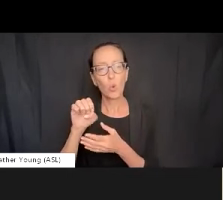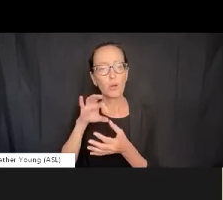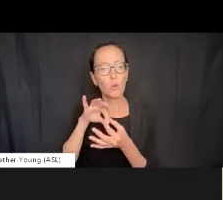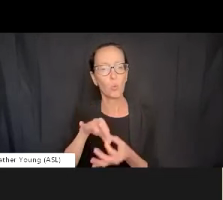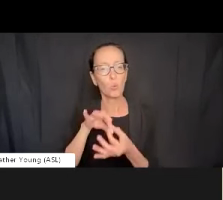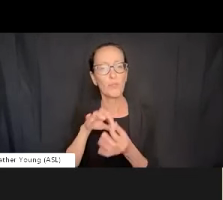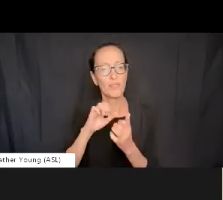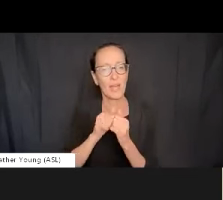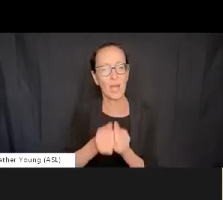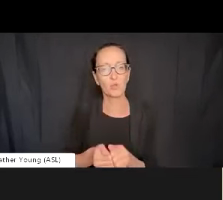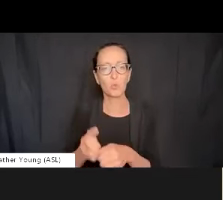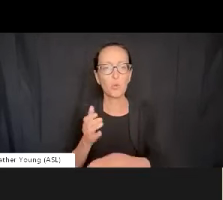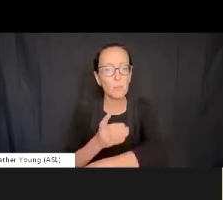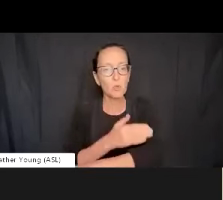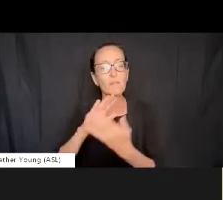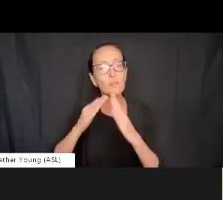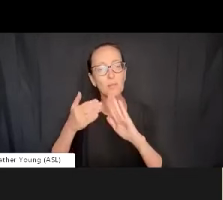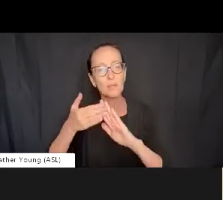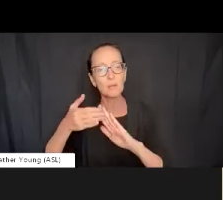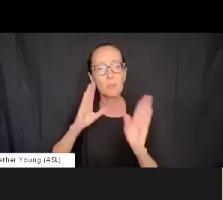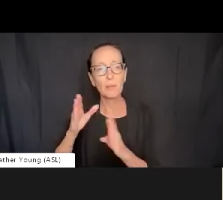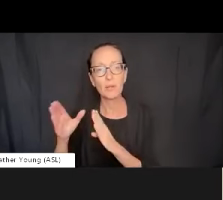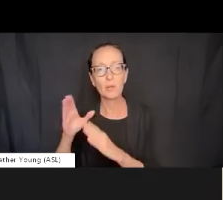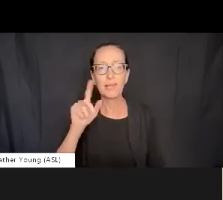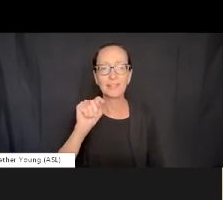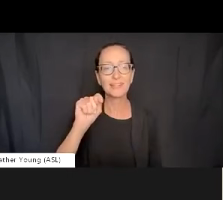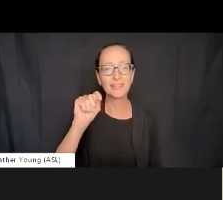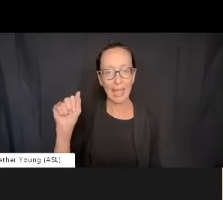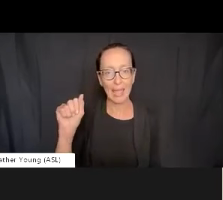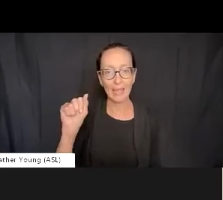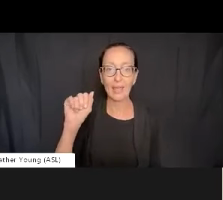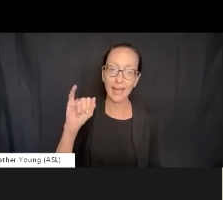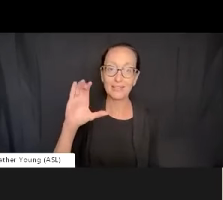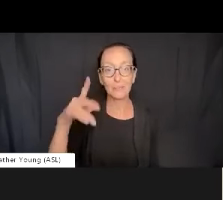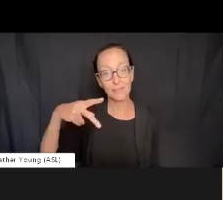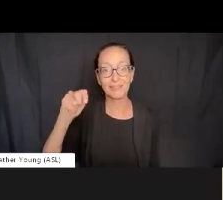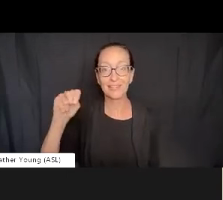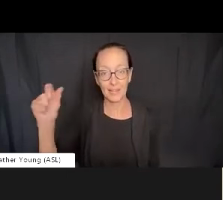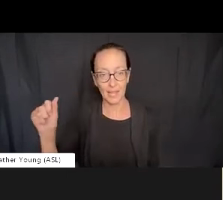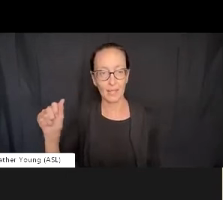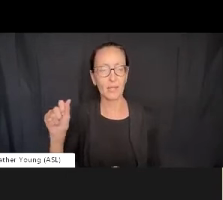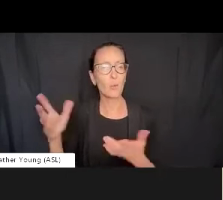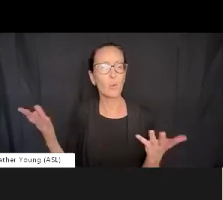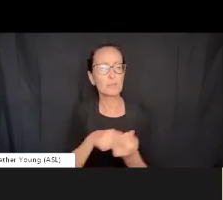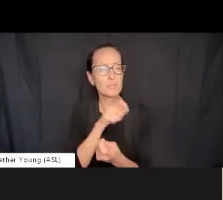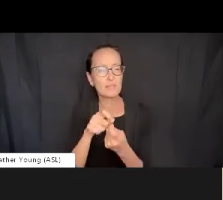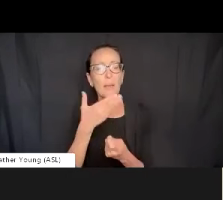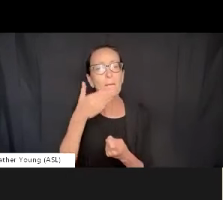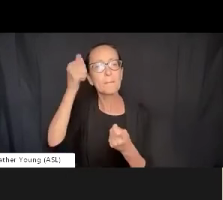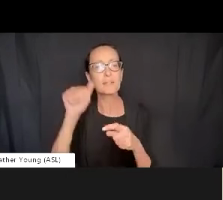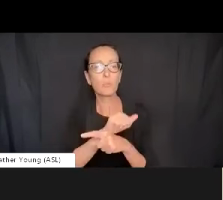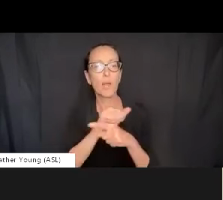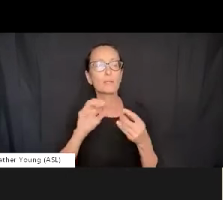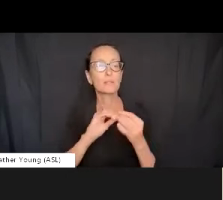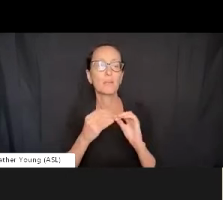community preparedness, the TTA, ICPTTA. Specifically, we're going to focus on best practice number 11, which is about